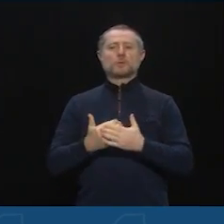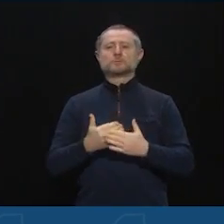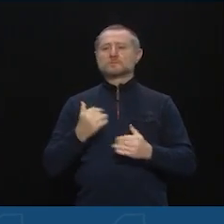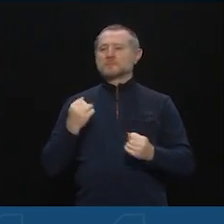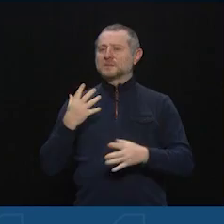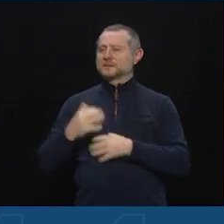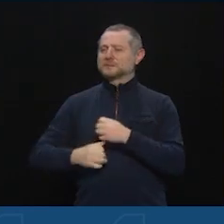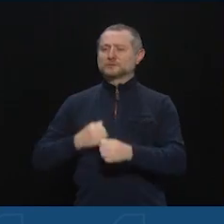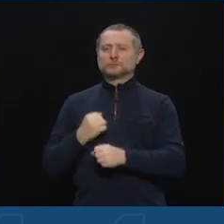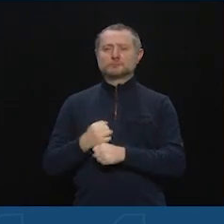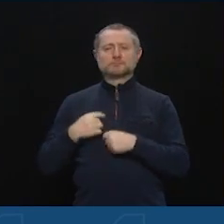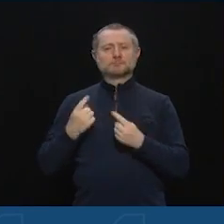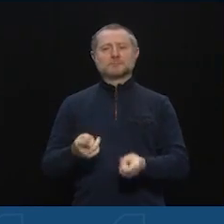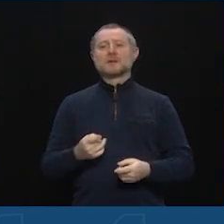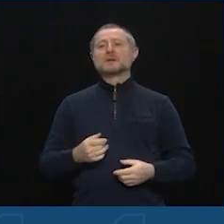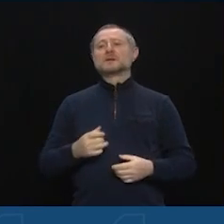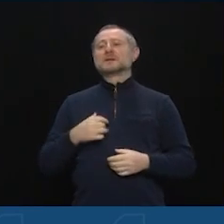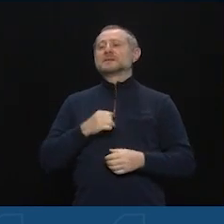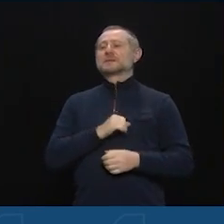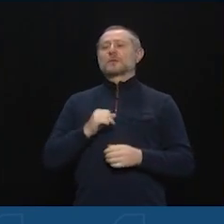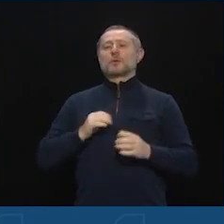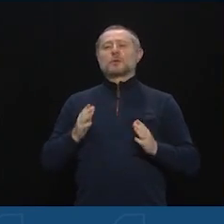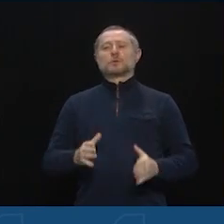is our Senator Jessica Ramos. And I thank